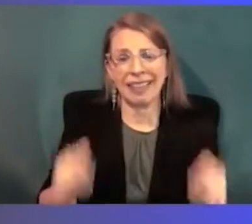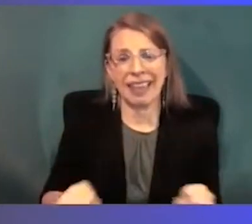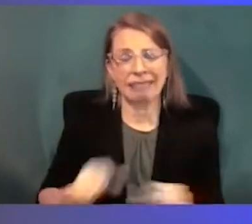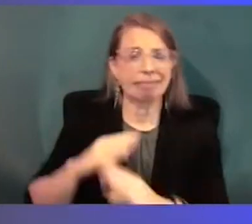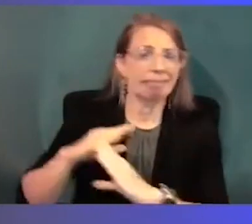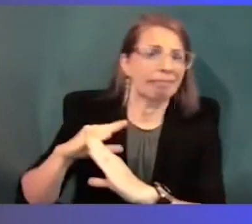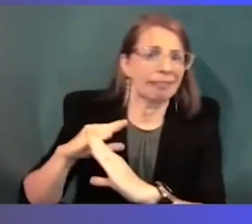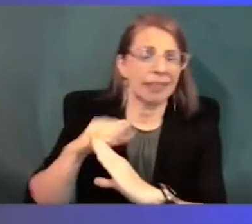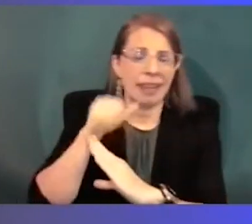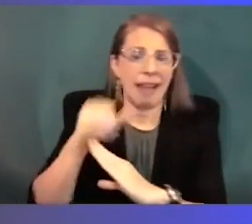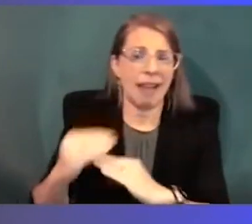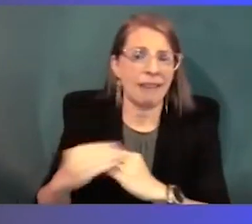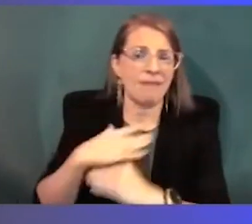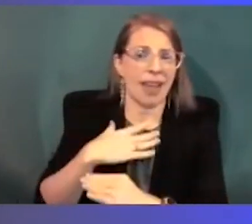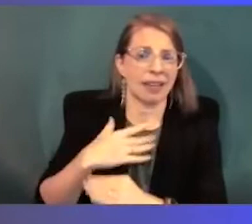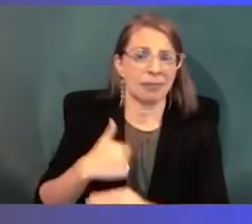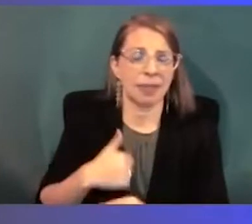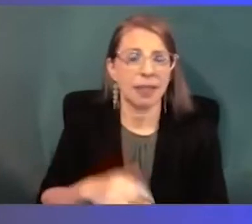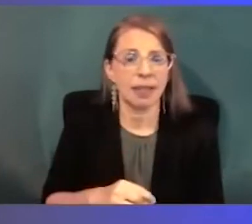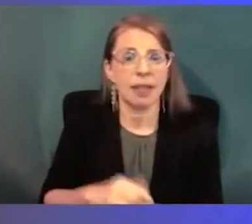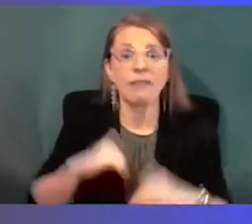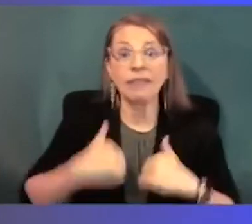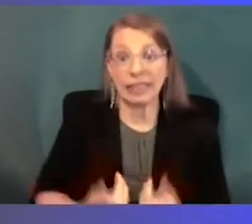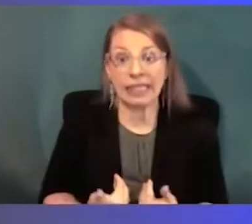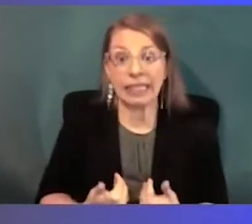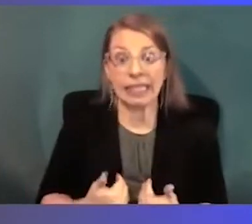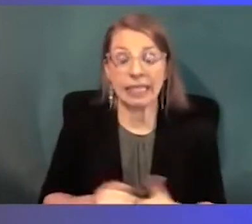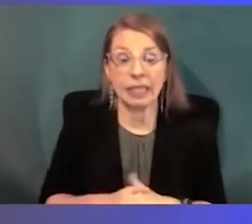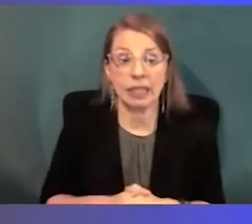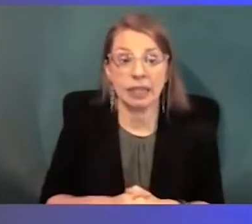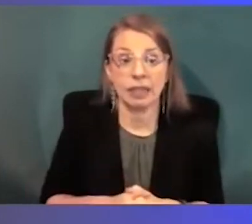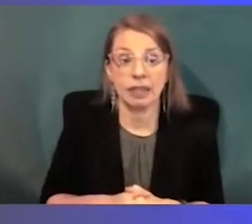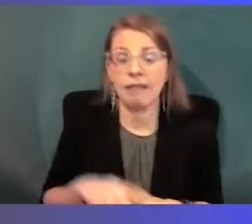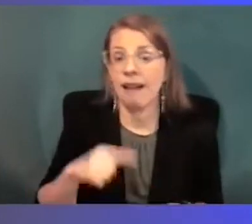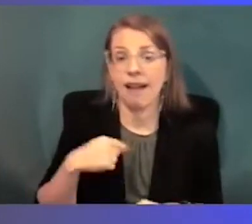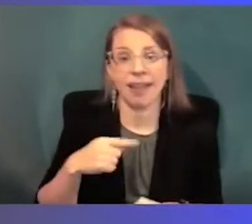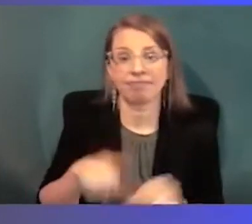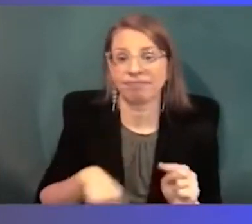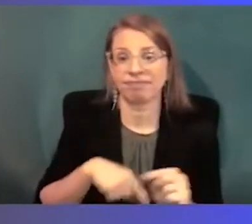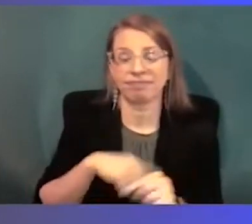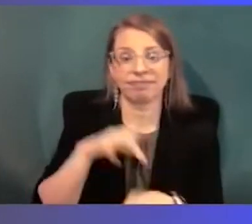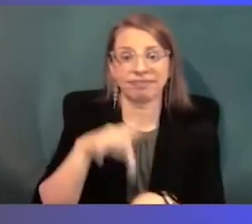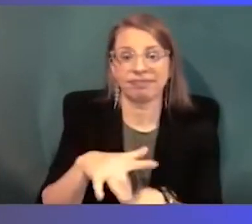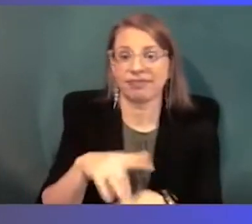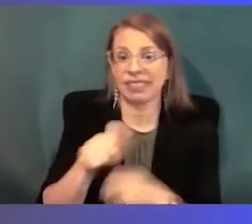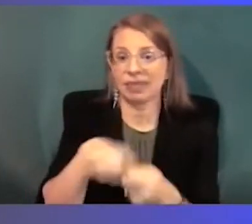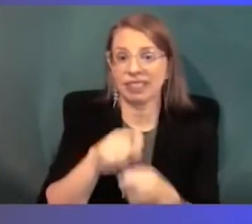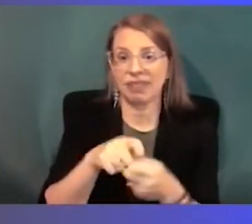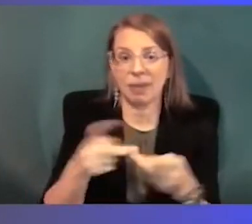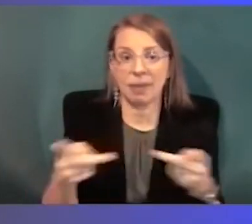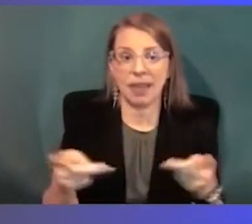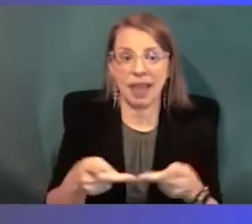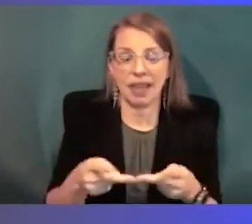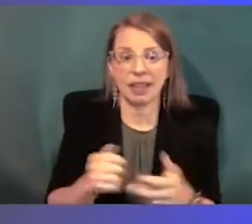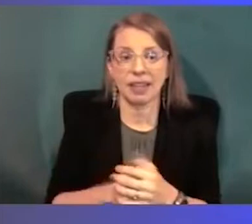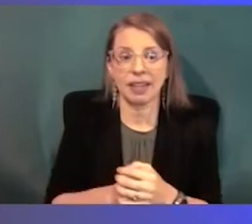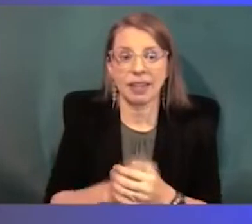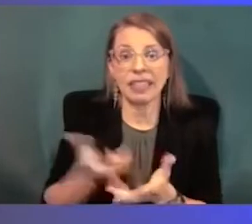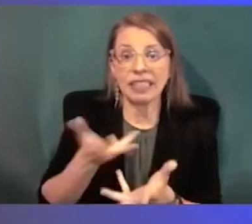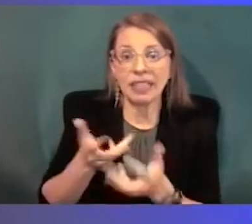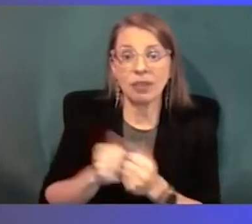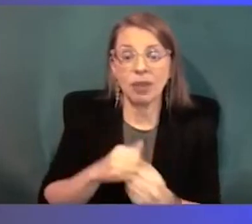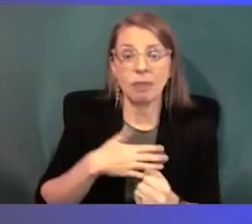the fatigue, I haven't been able to go certain places. Dealing with my boys, they were active in